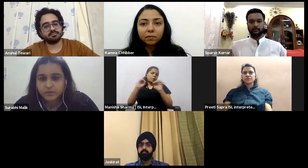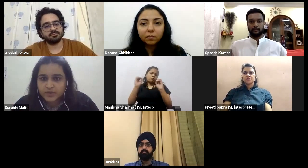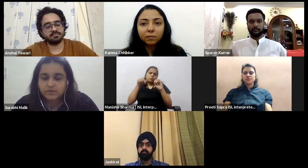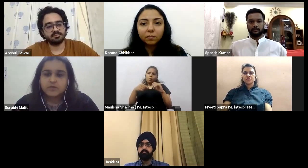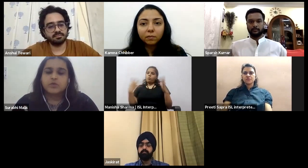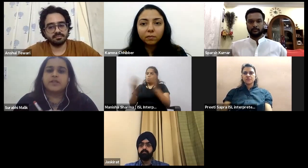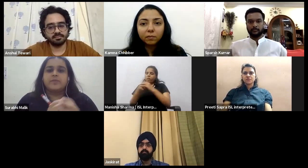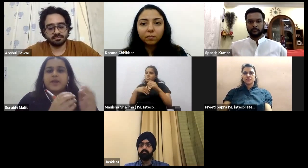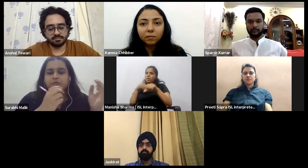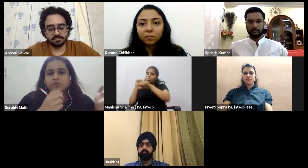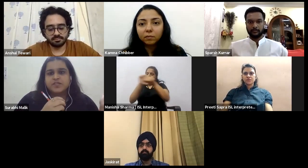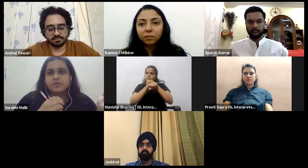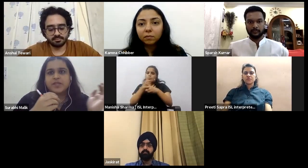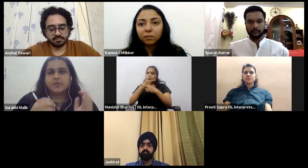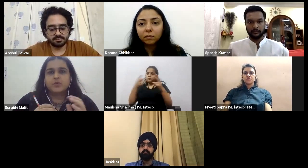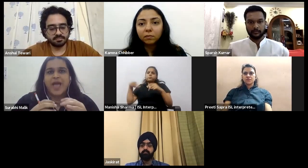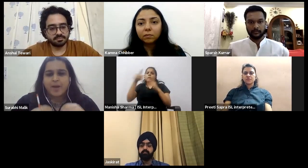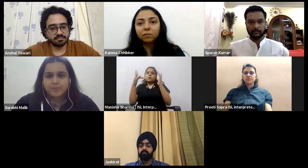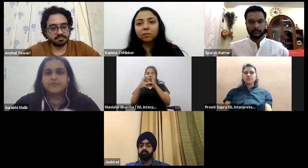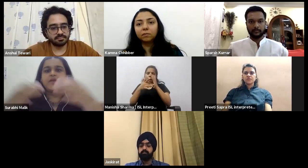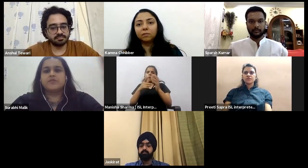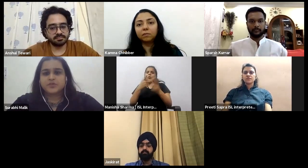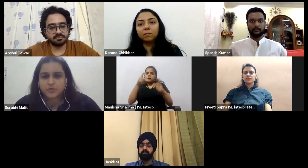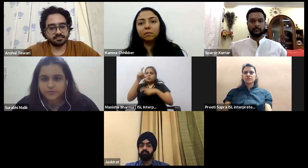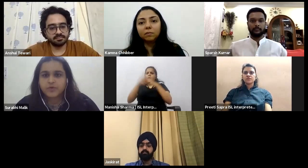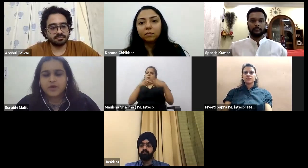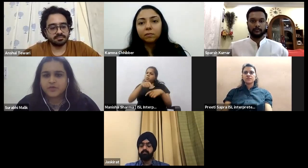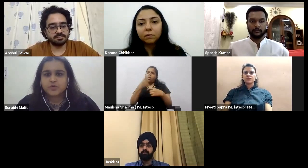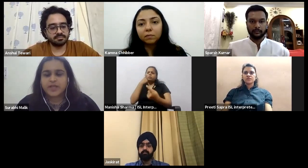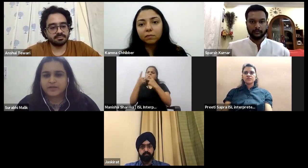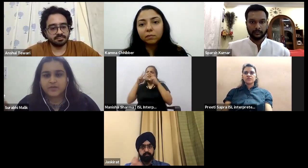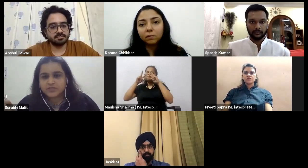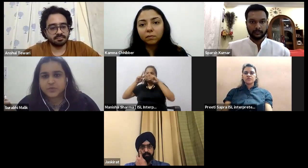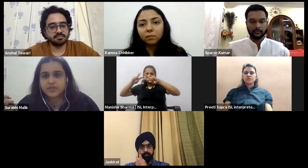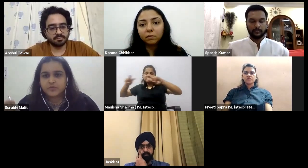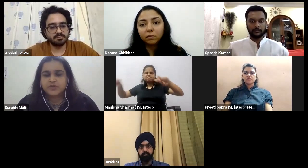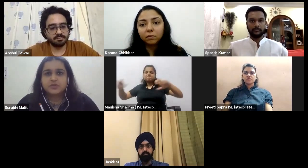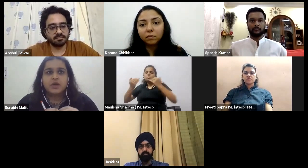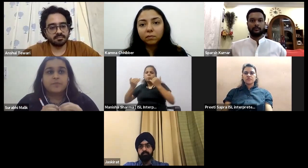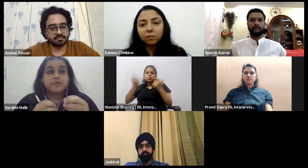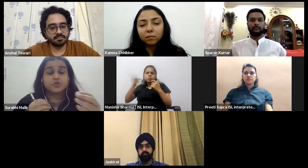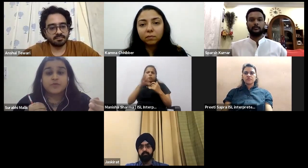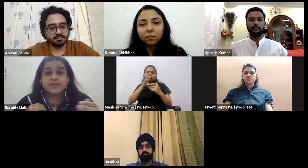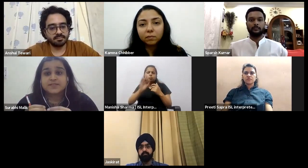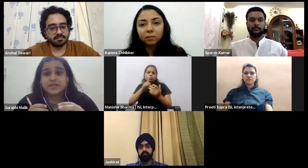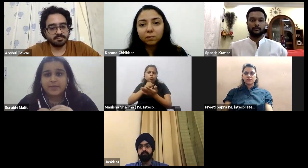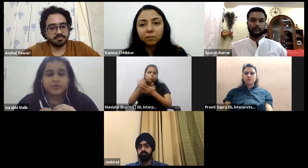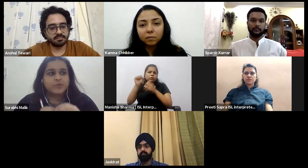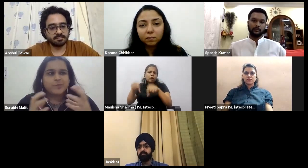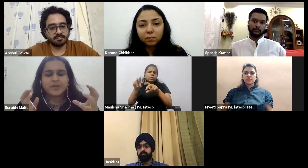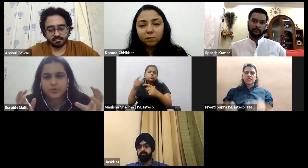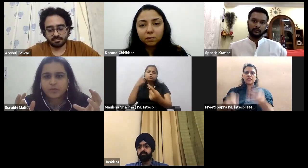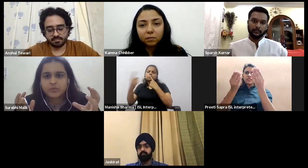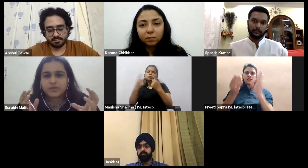with the tech platforms, they've been able to amplify the reach of that trustworthy information, which sort of lessens the gap.